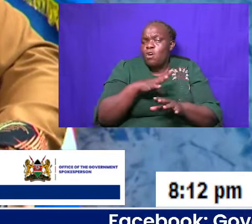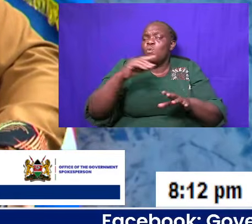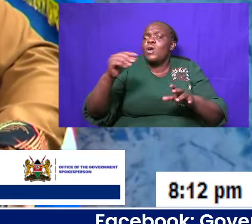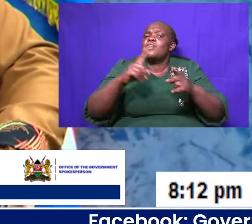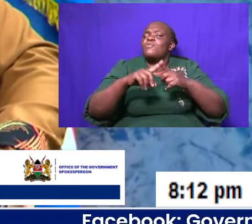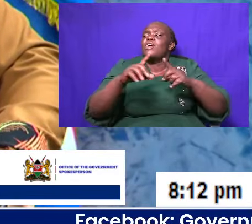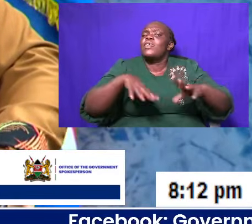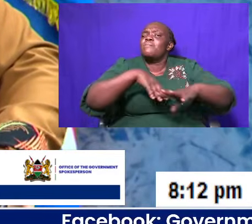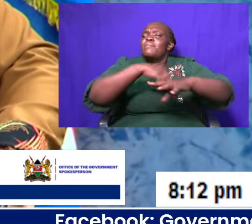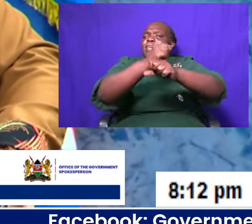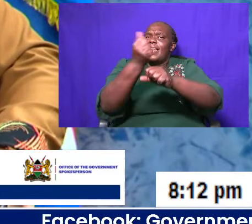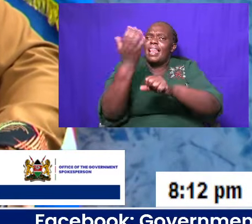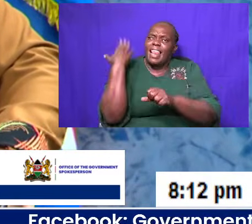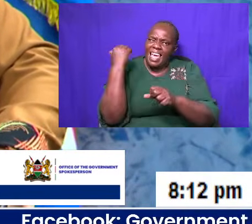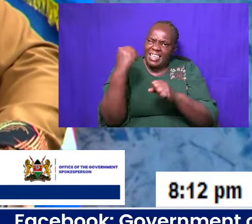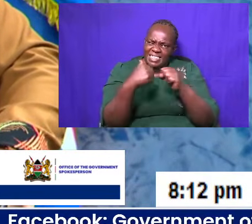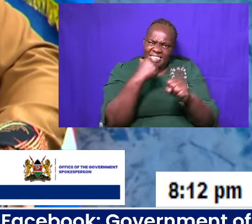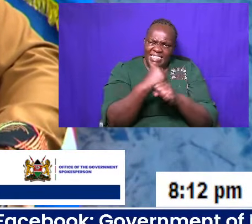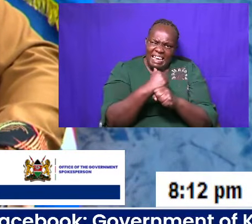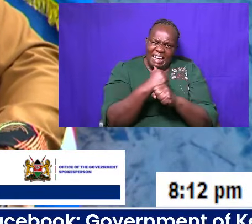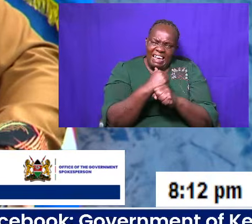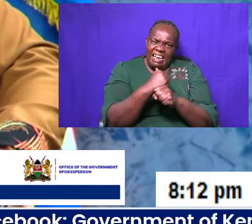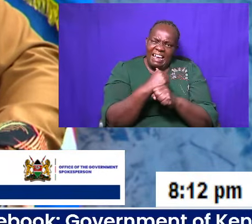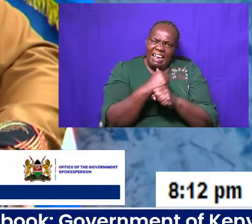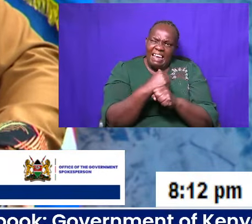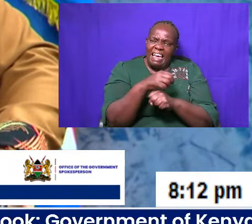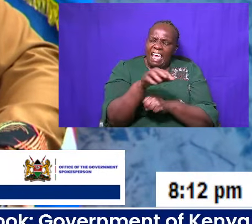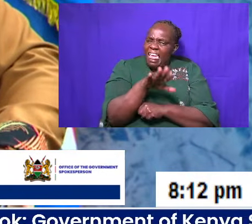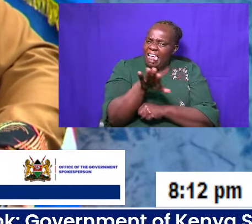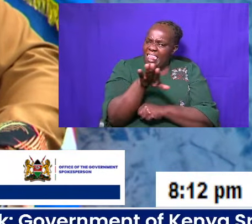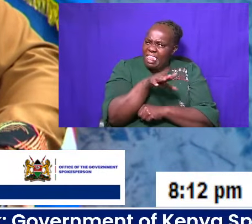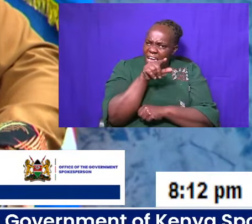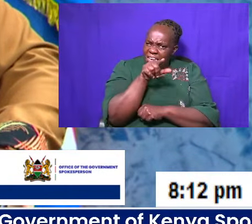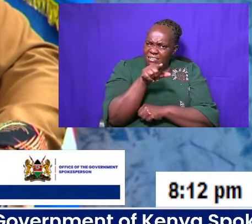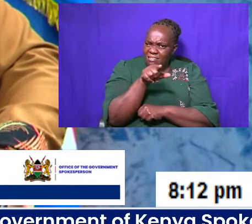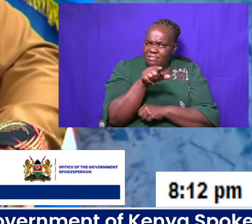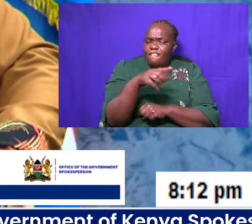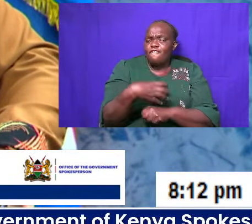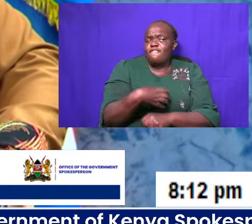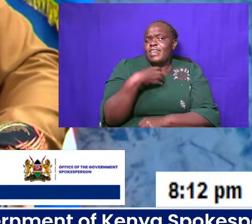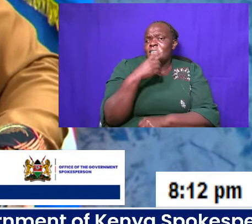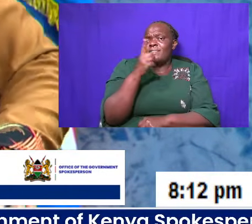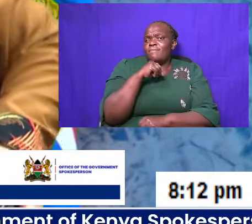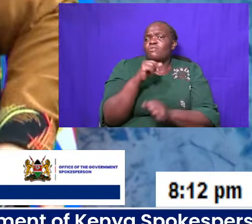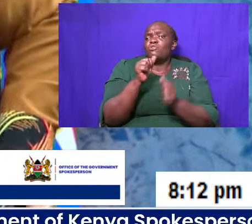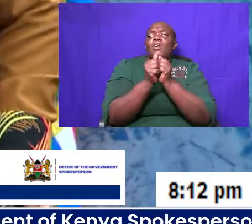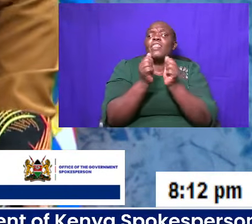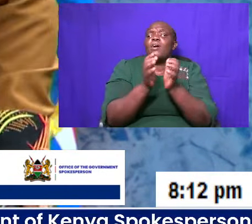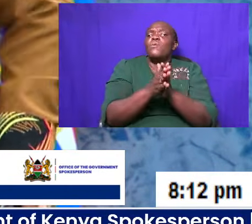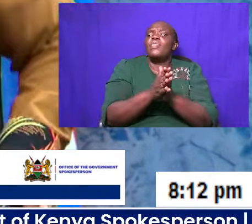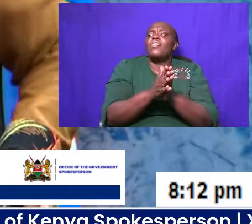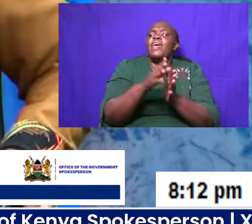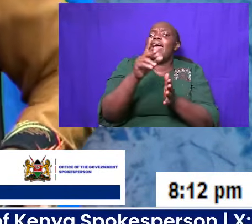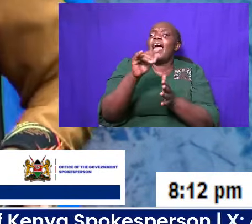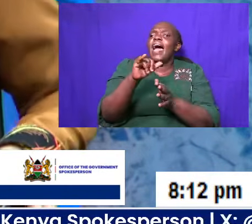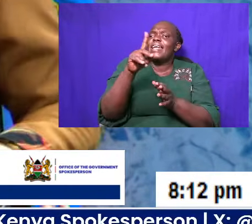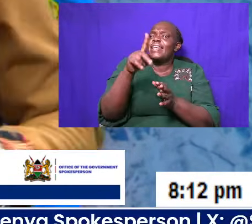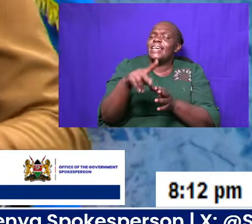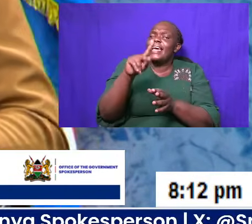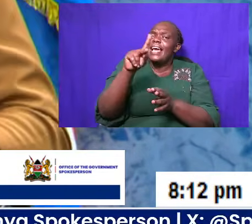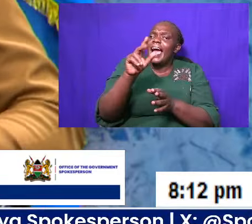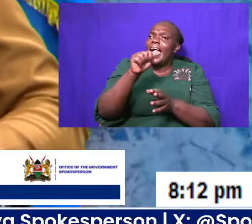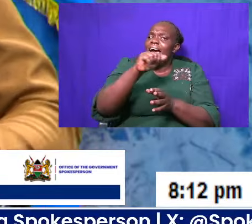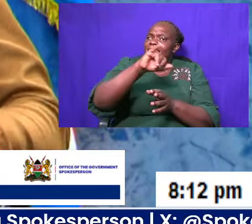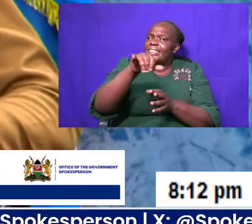sometimes, that last year, there was a time we were in that Mberere place there. Yeah. Yeah, with the IG Kanja also. Yeah. Very much in the village